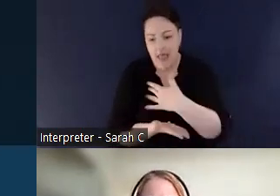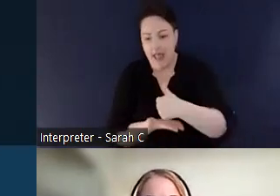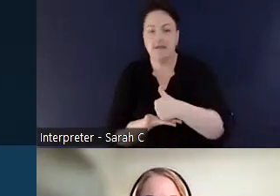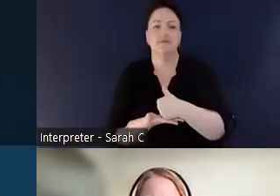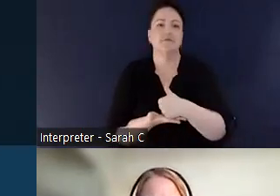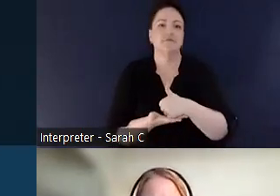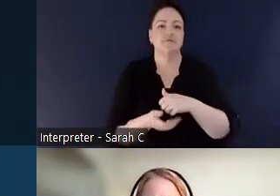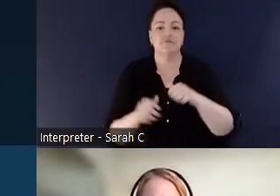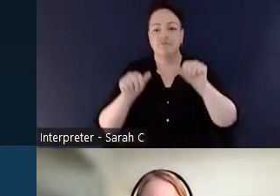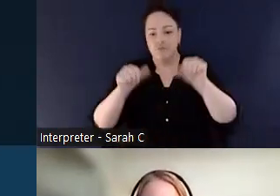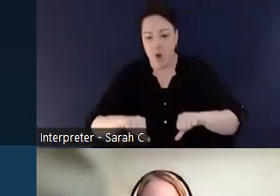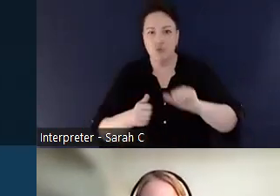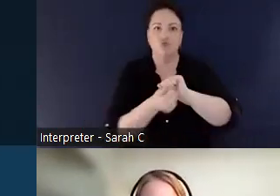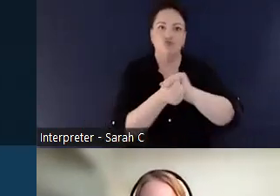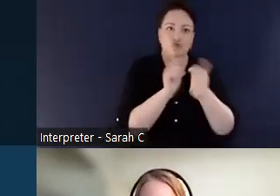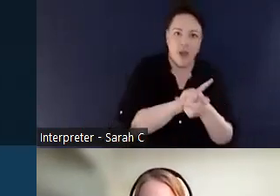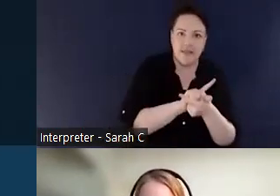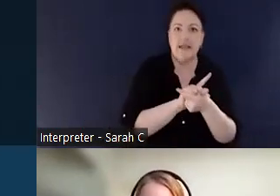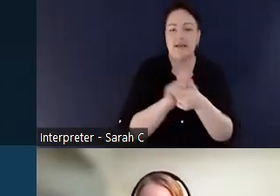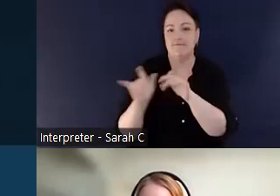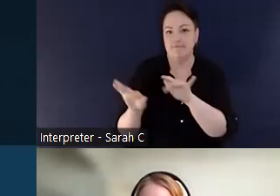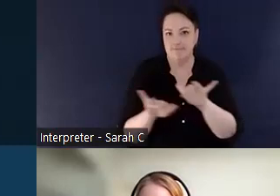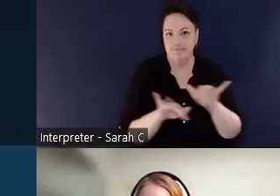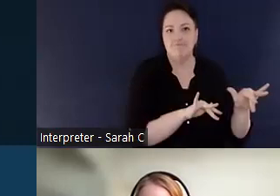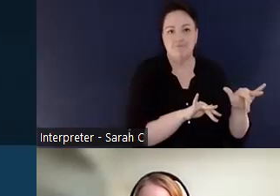So all of that will be sent to you and posted online.